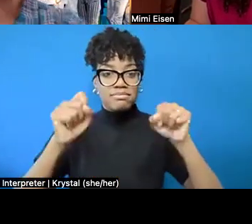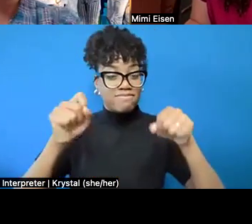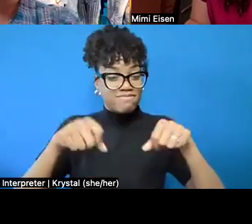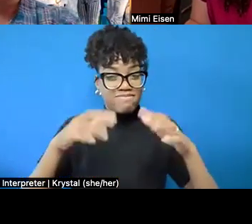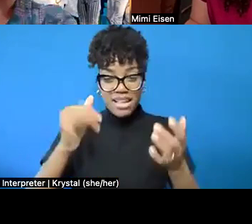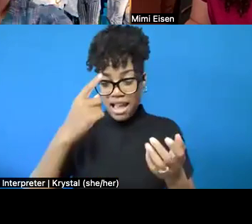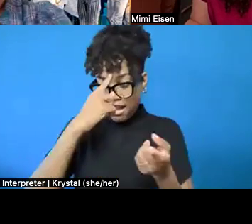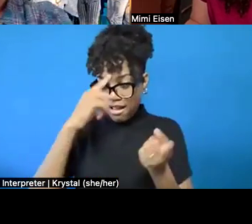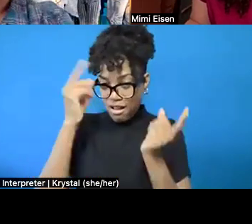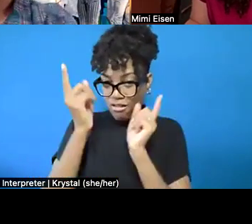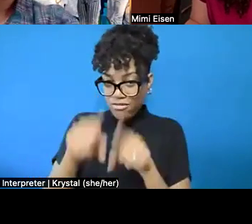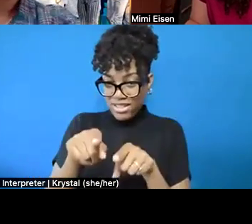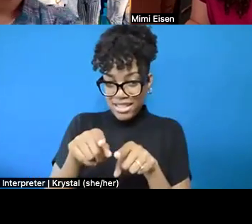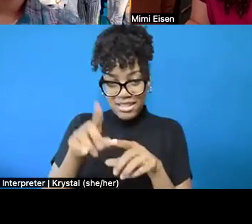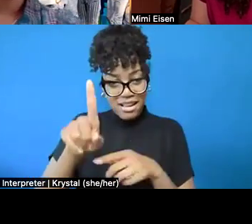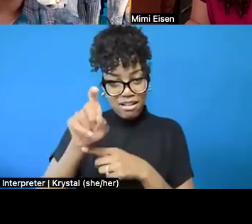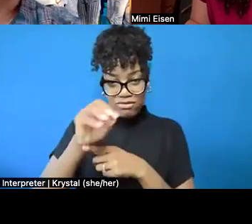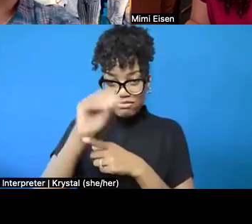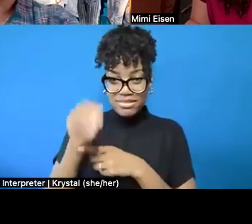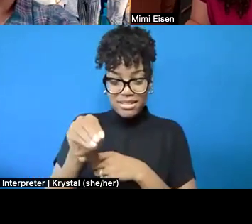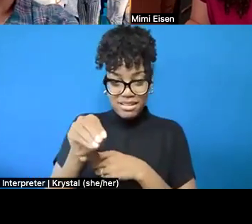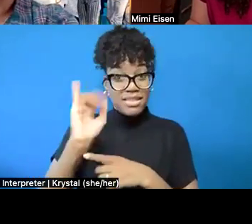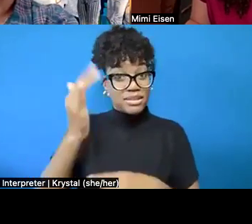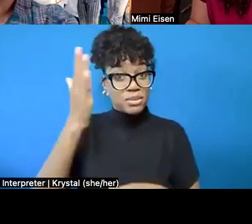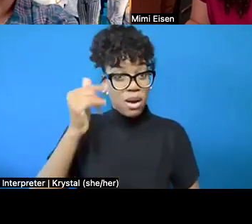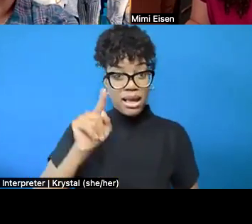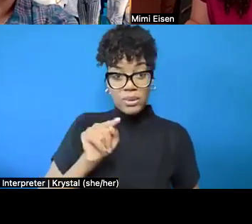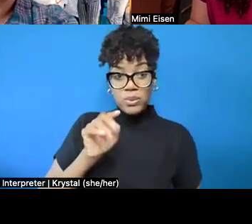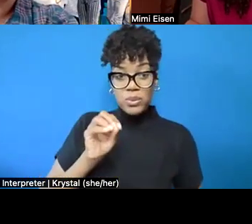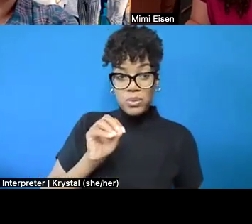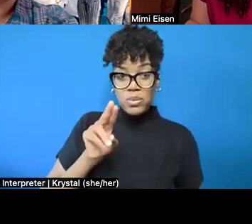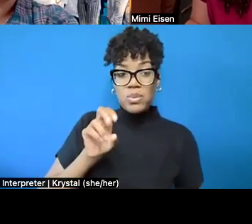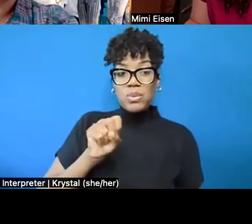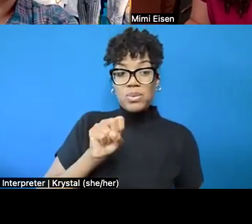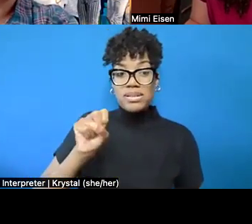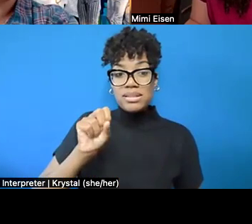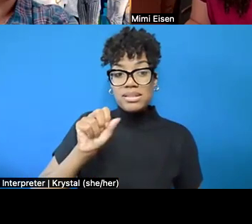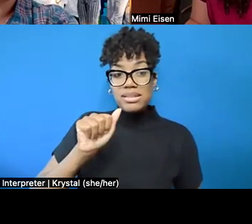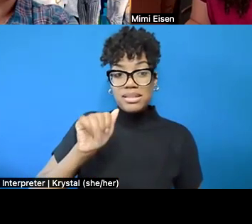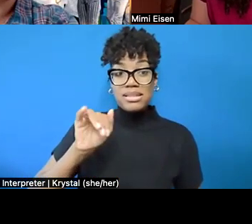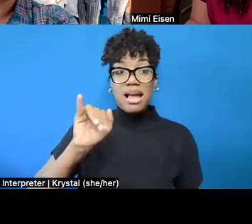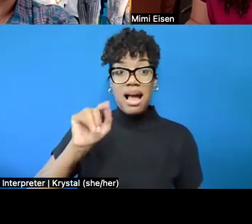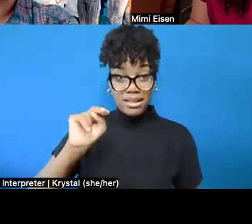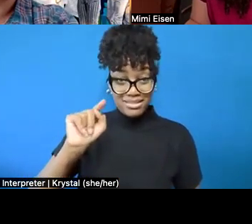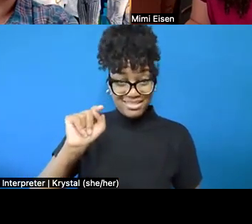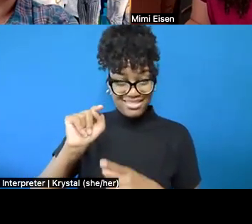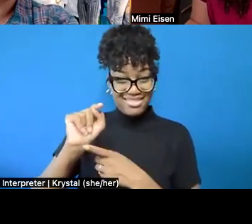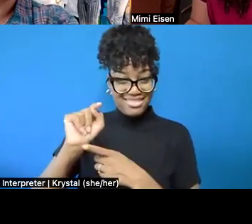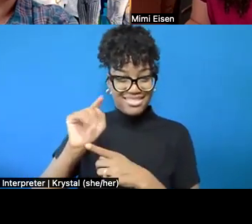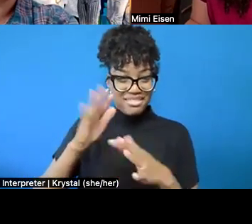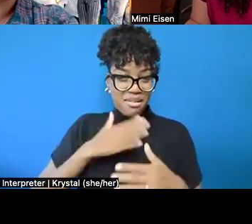here today, because I actually think it's impossible to understand the American Revolution